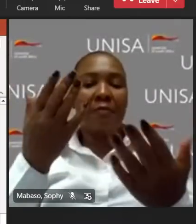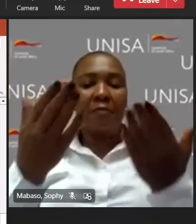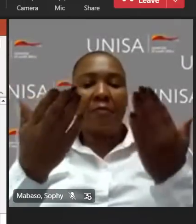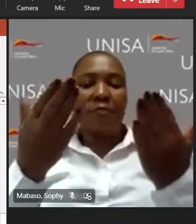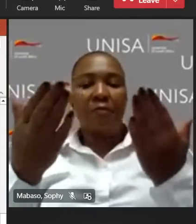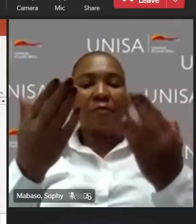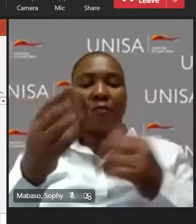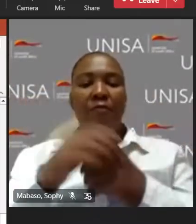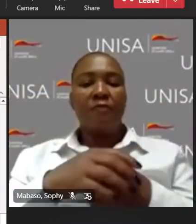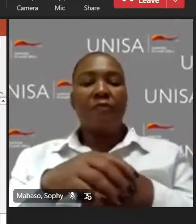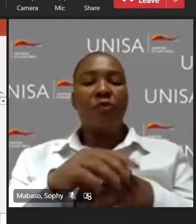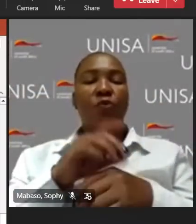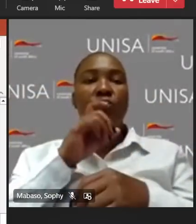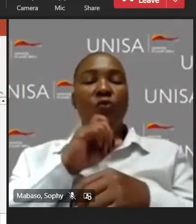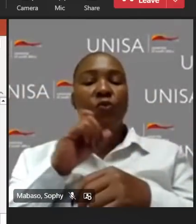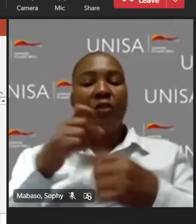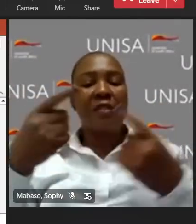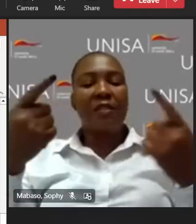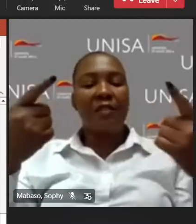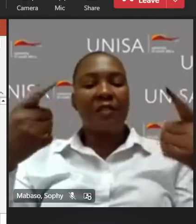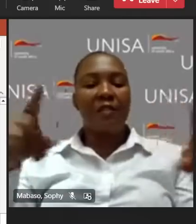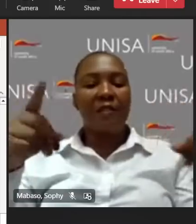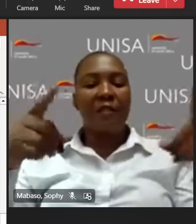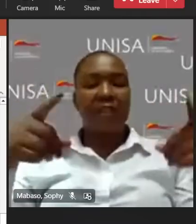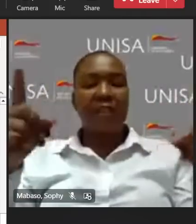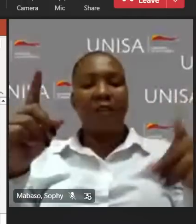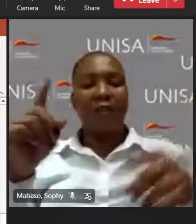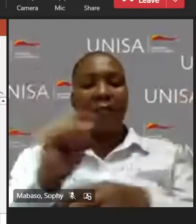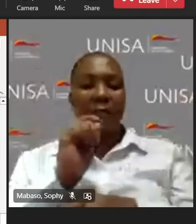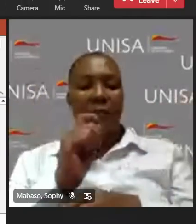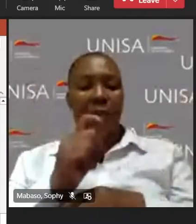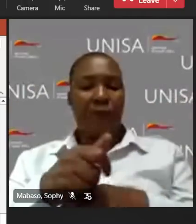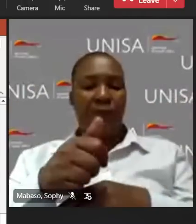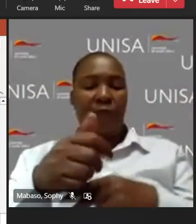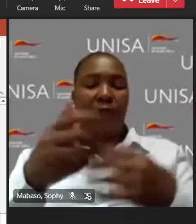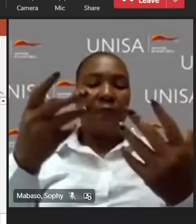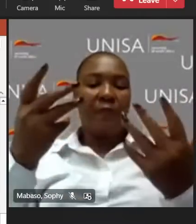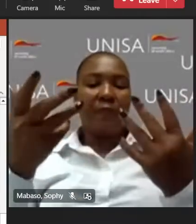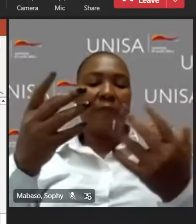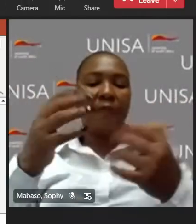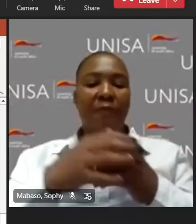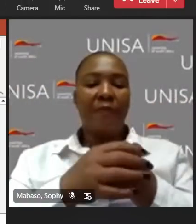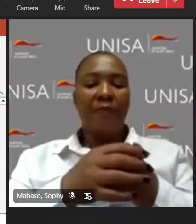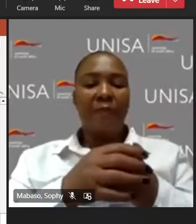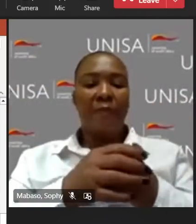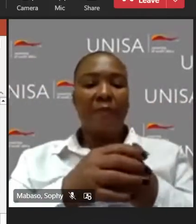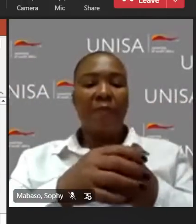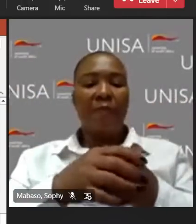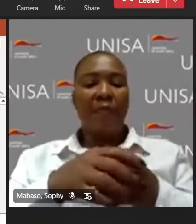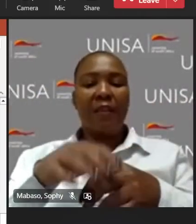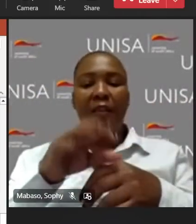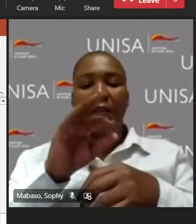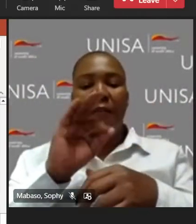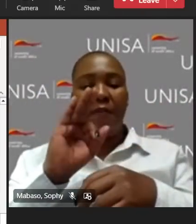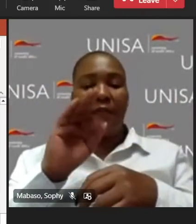who use different banks, these are the banking details that you can